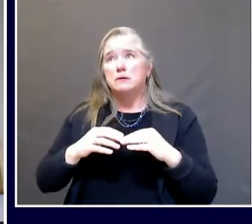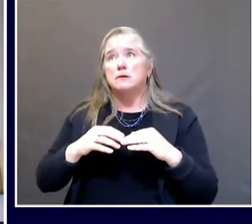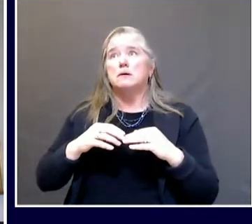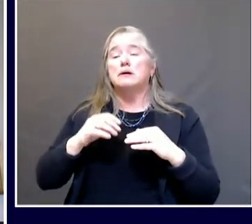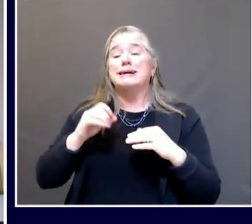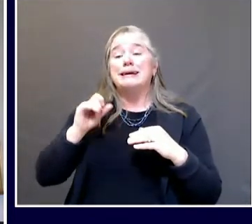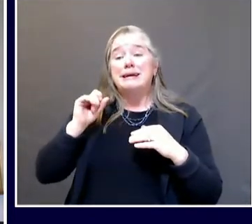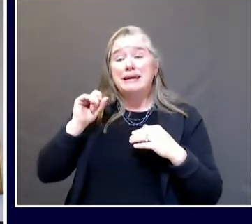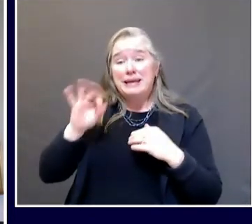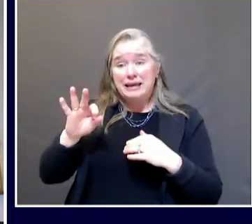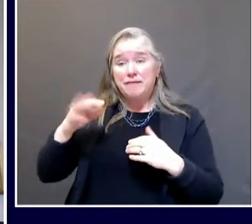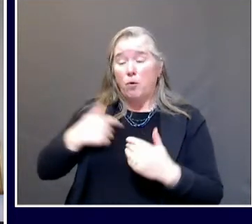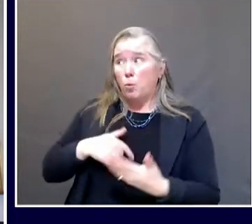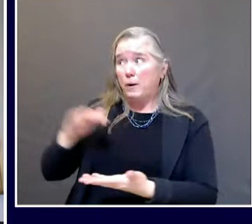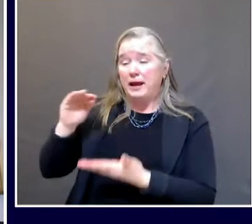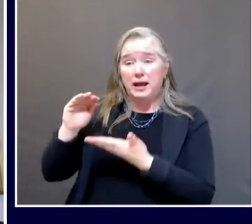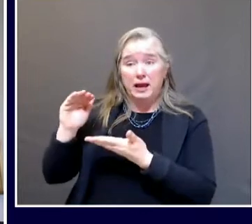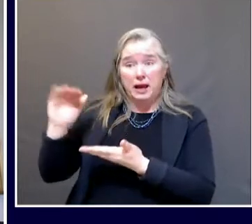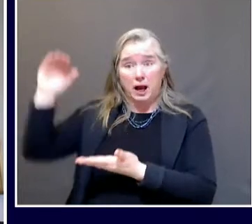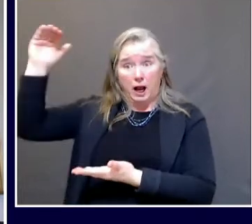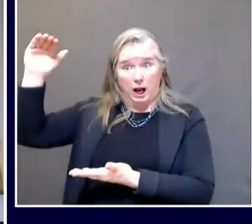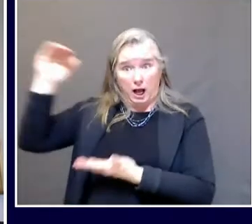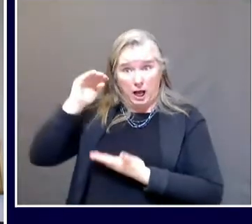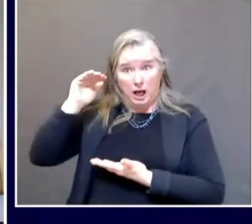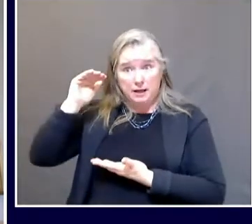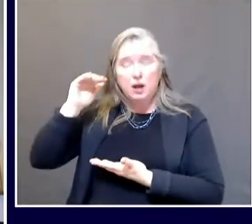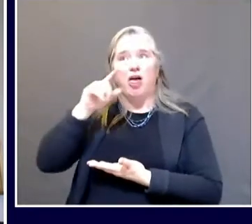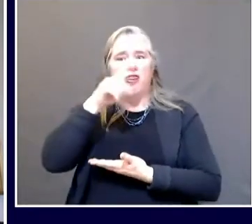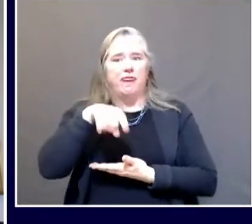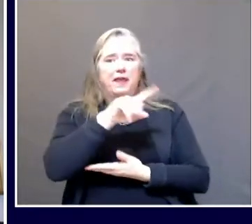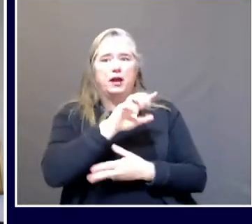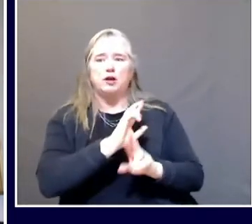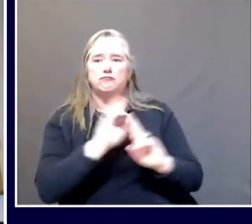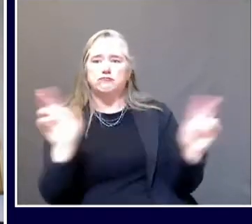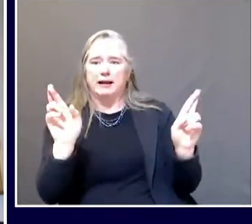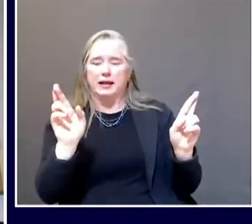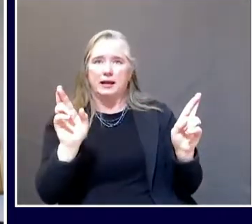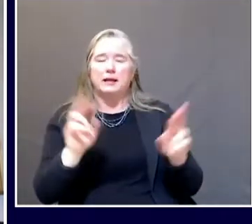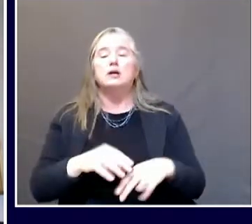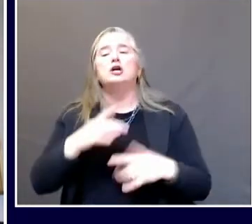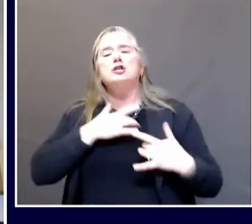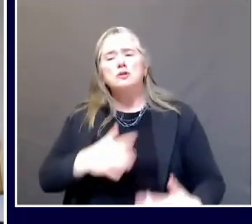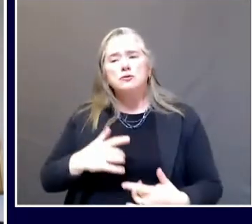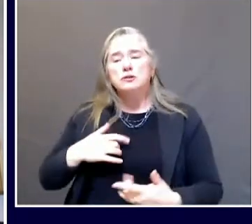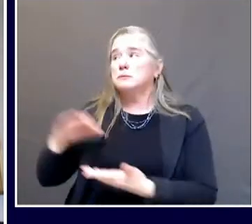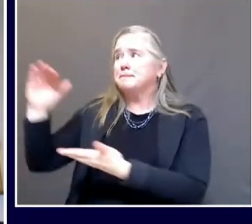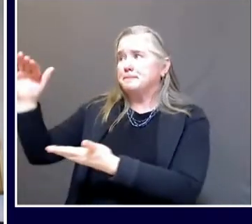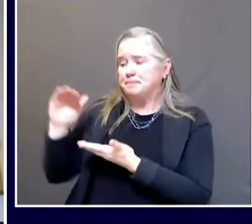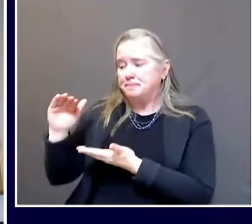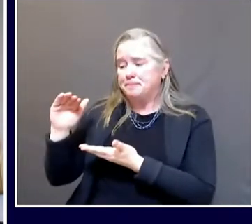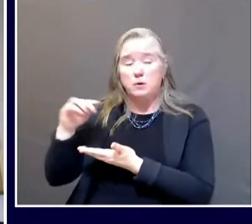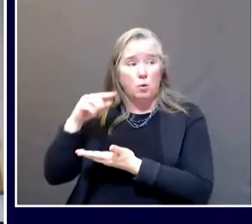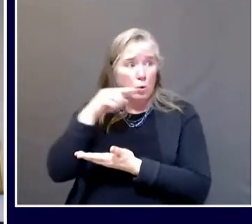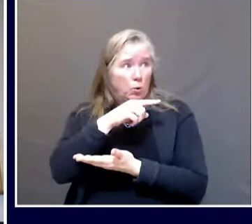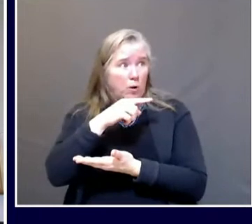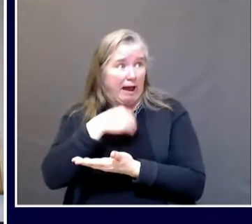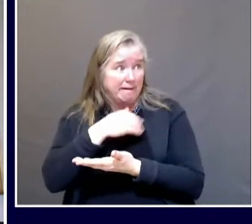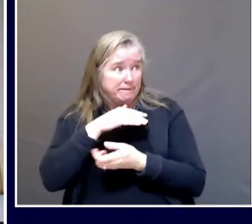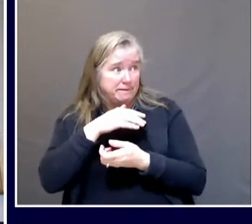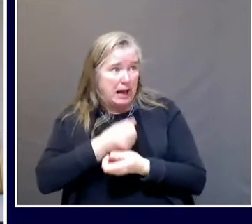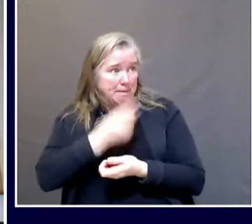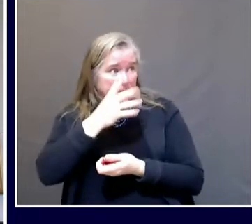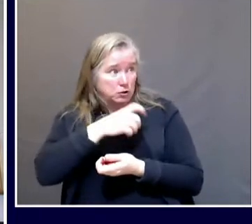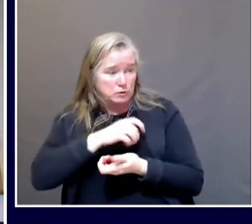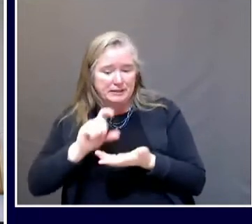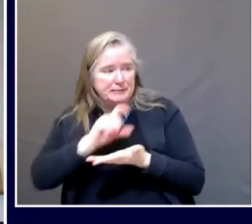more vaccine. Previously, what we've been able to do is match 1 week throughput with supply. A site says to